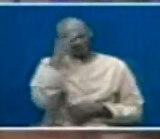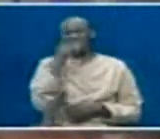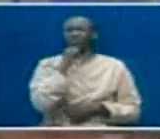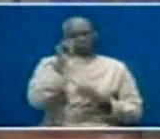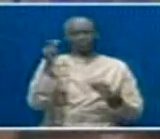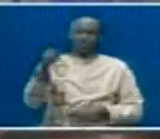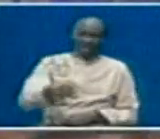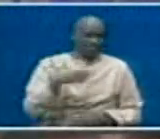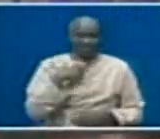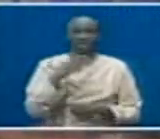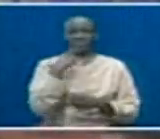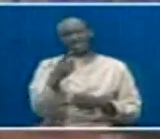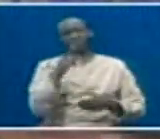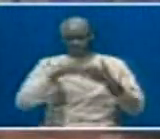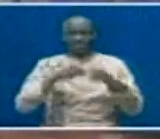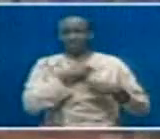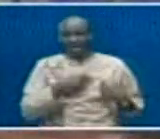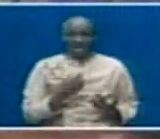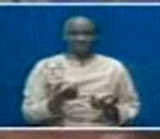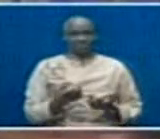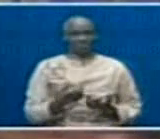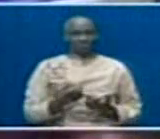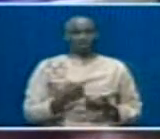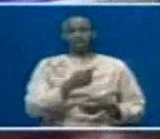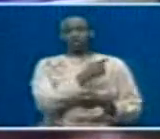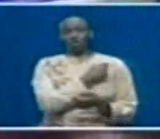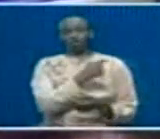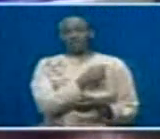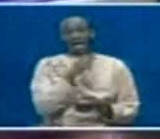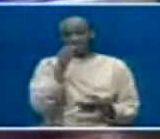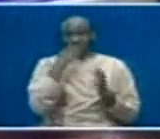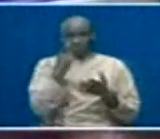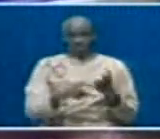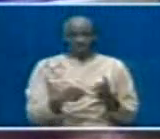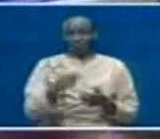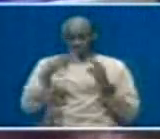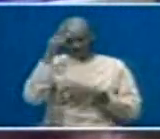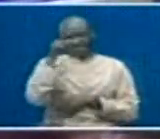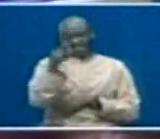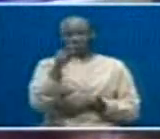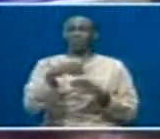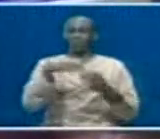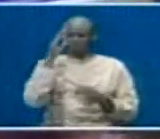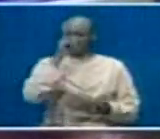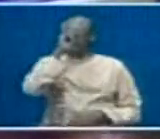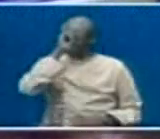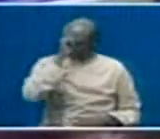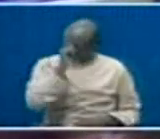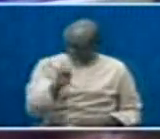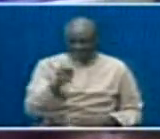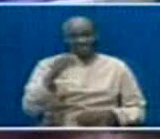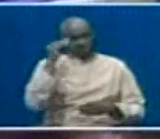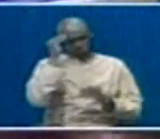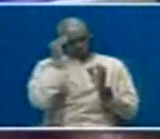Yeah. Let me go and give what is in my heart. Dr. Mutuku Musili says, Professor Mazrui, one of Africa's most respected